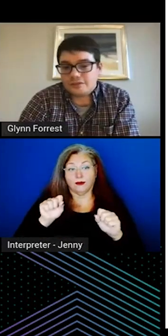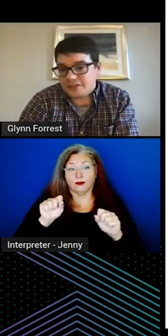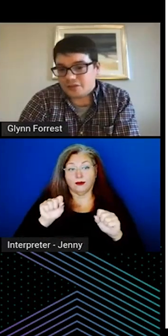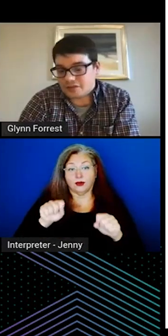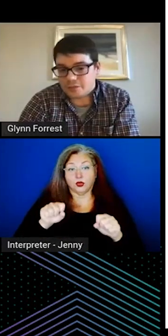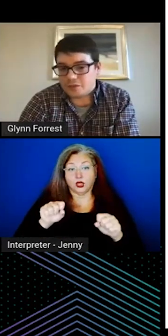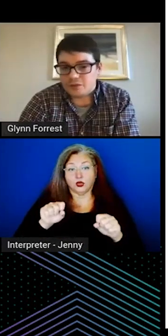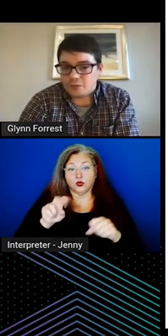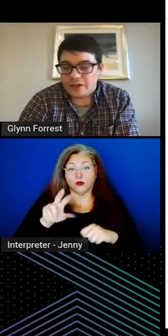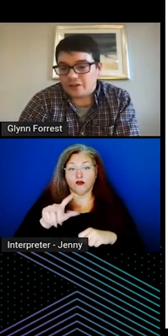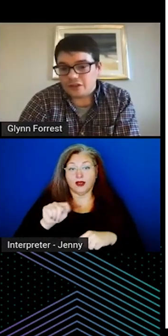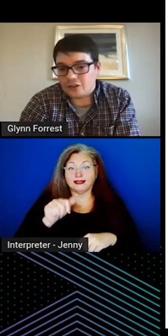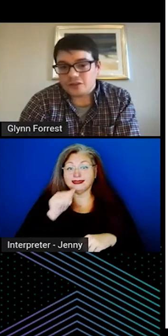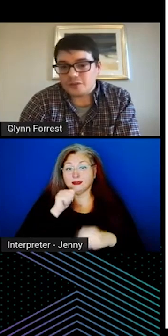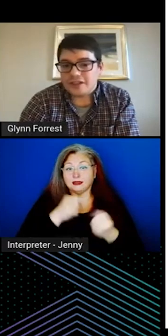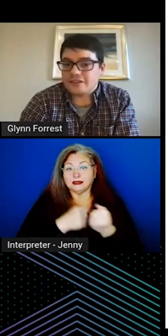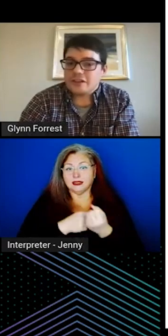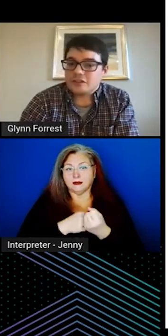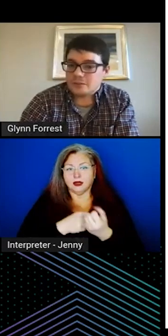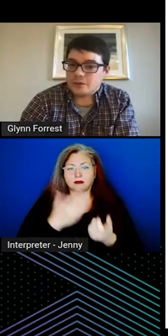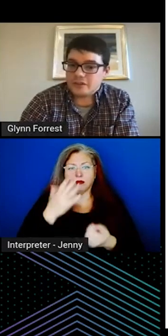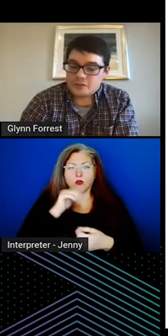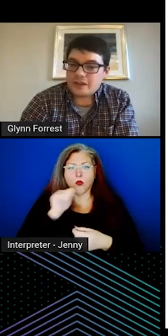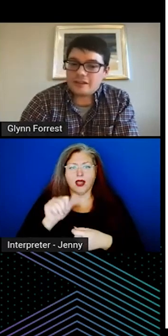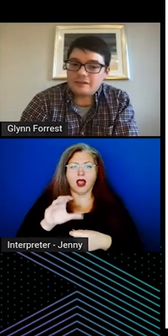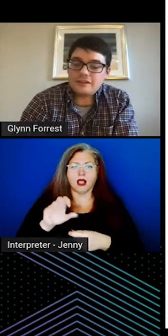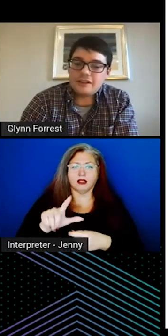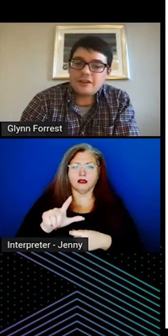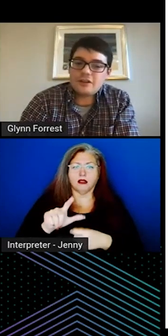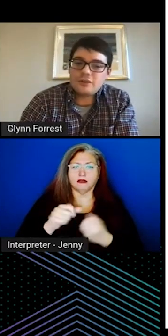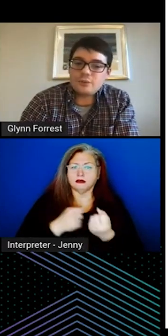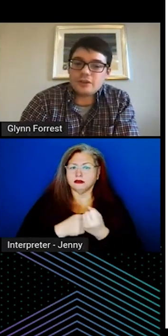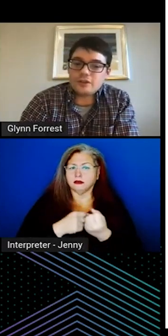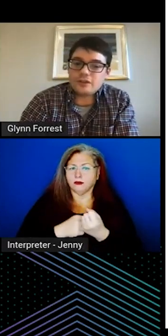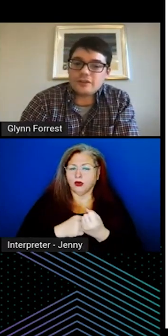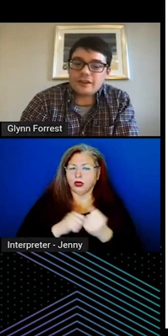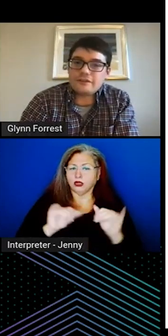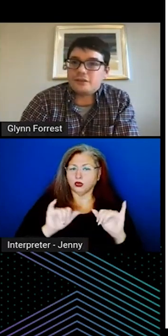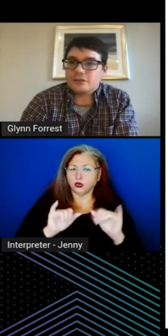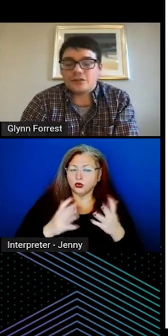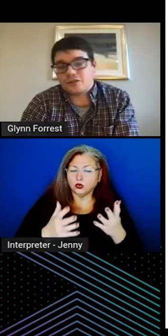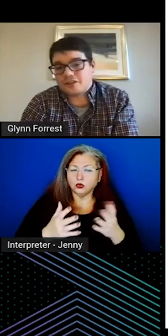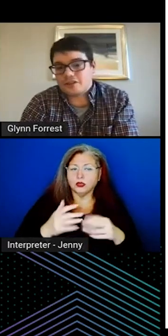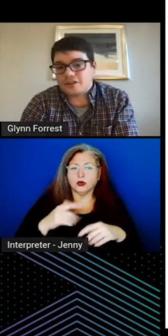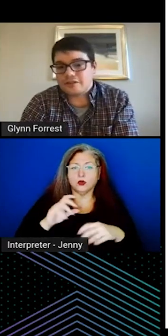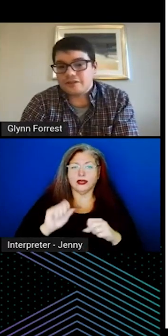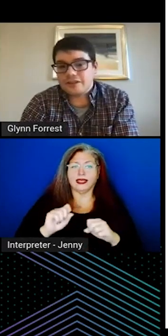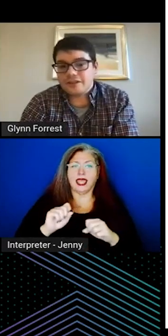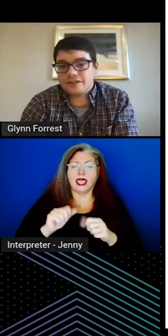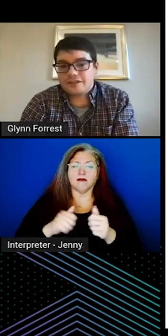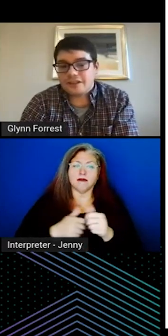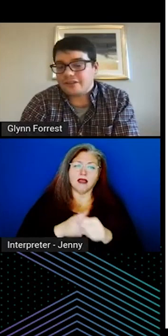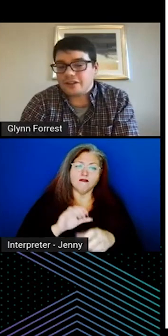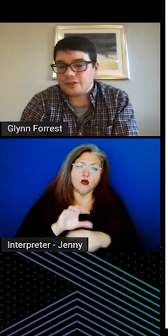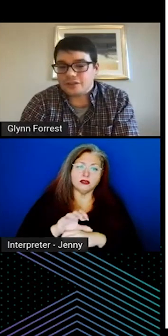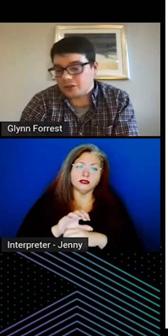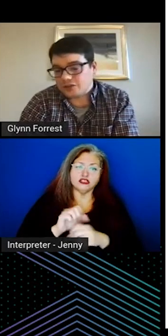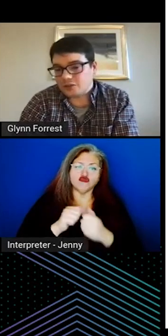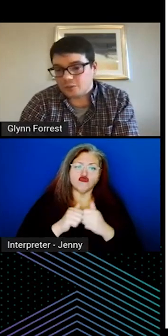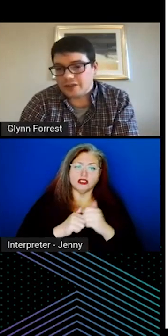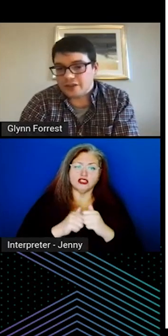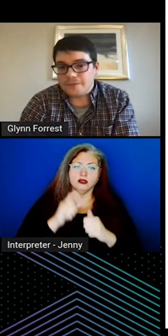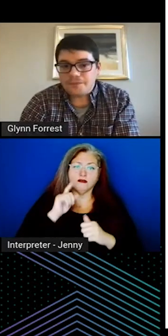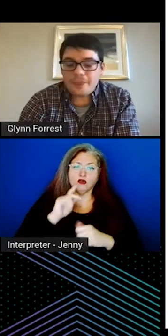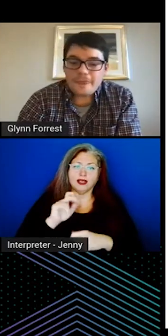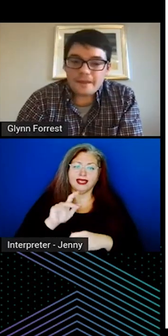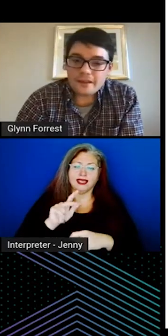Vault secret support, why not Consul key value support as well? We could enforce the structure of key values in Consul.